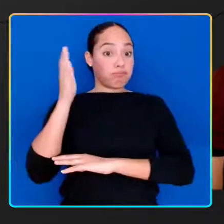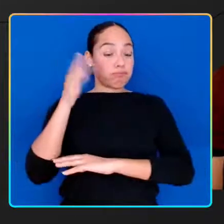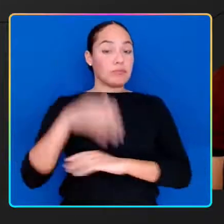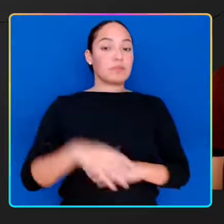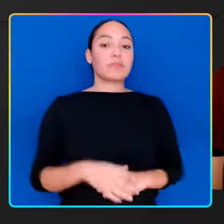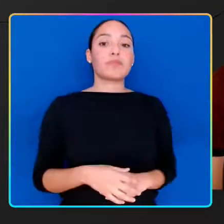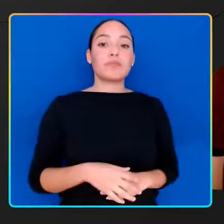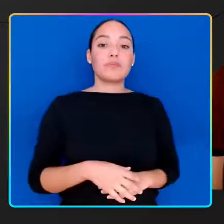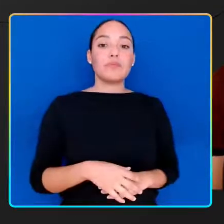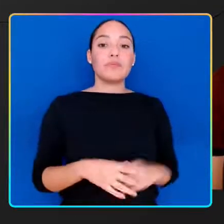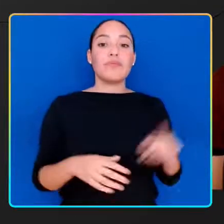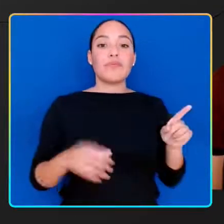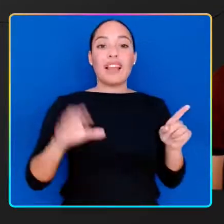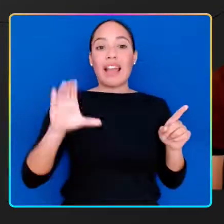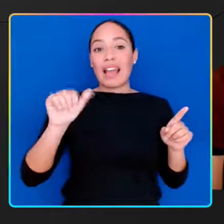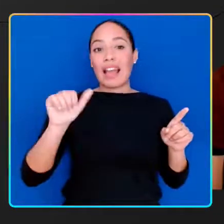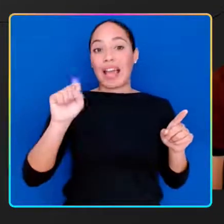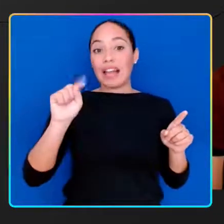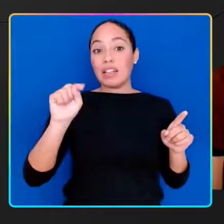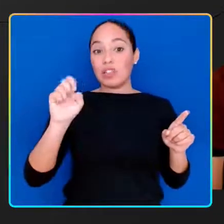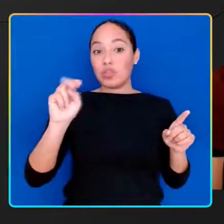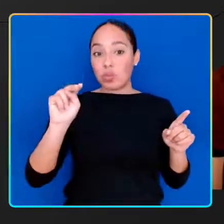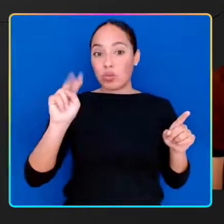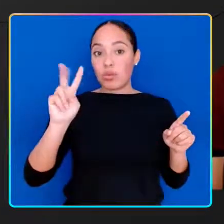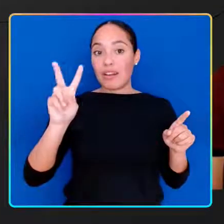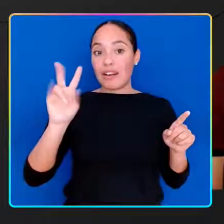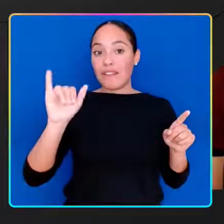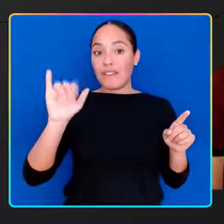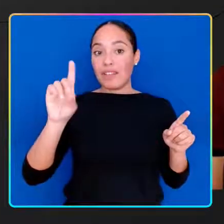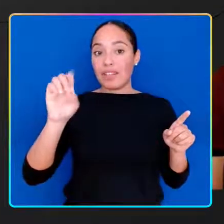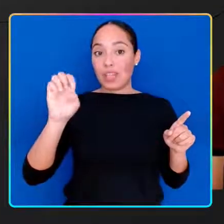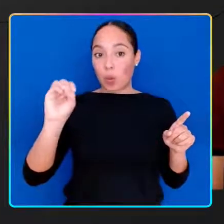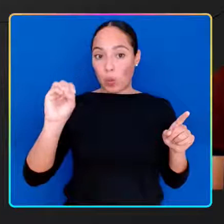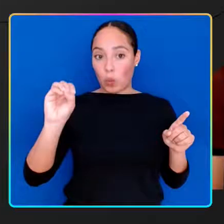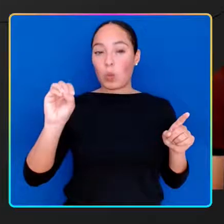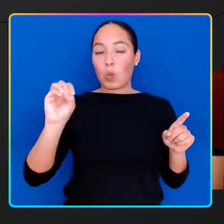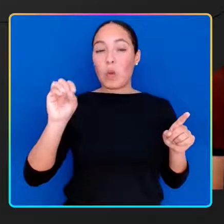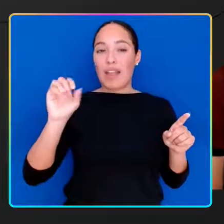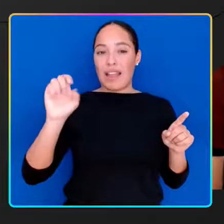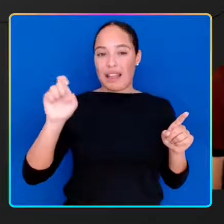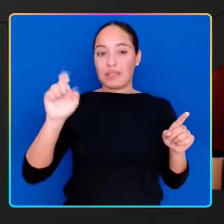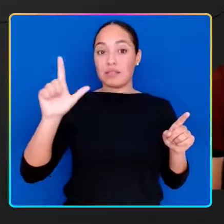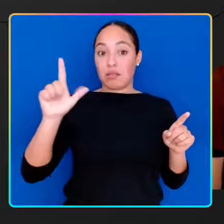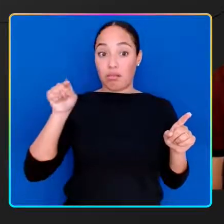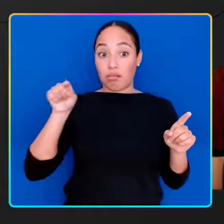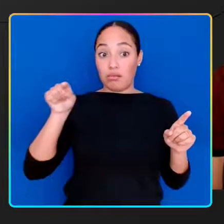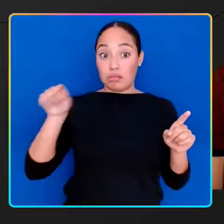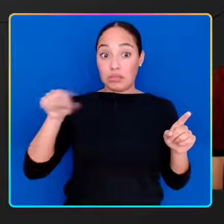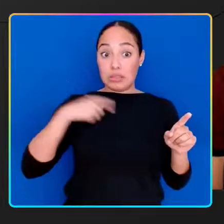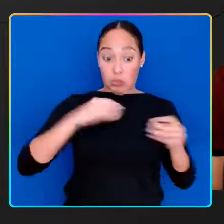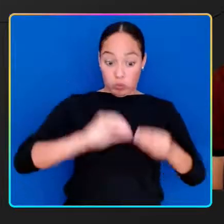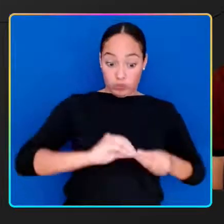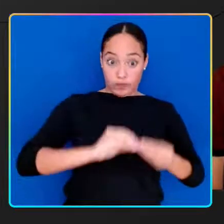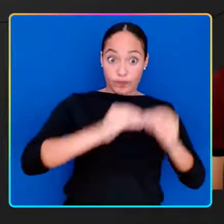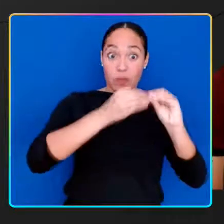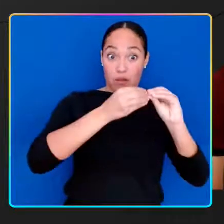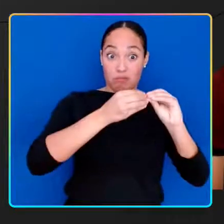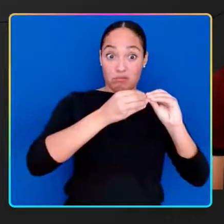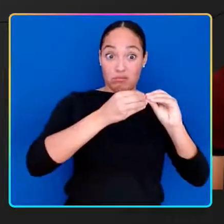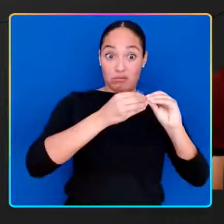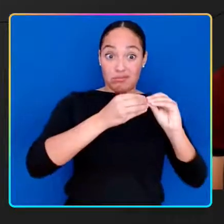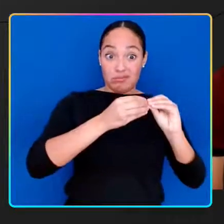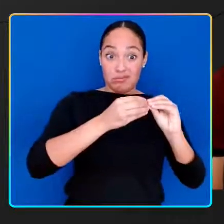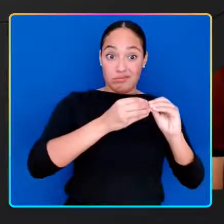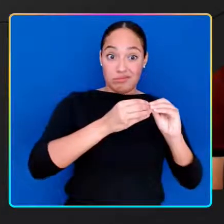indexer. We architected it from scratch to build a customizable solution to